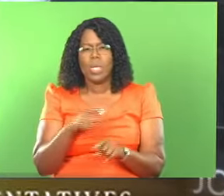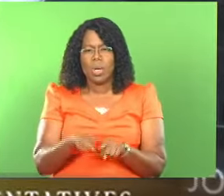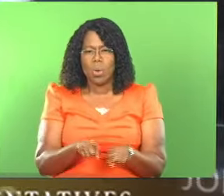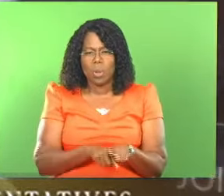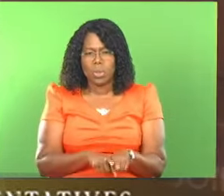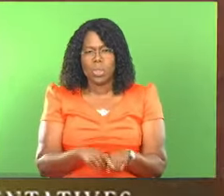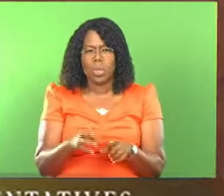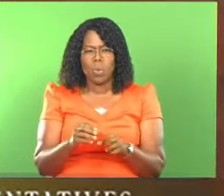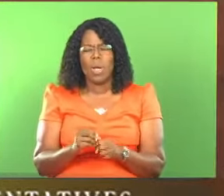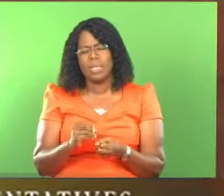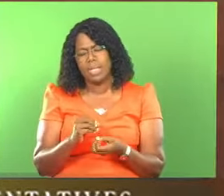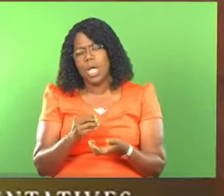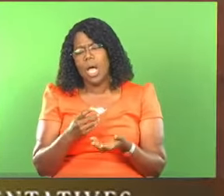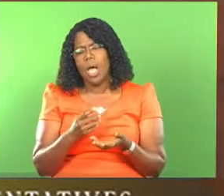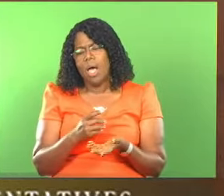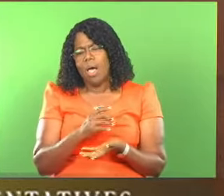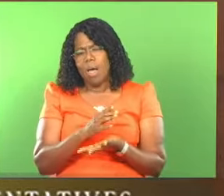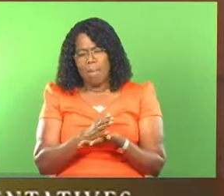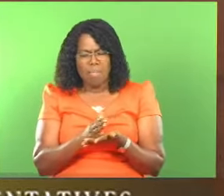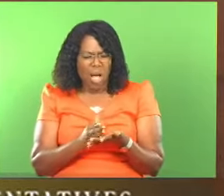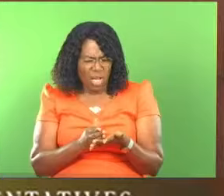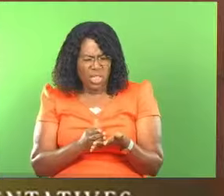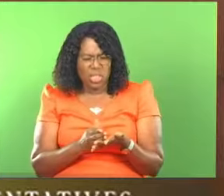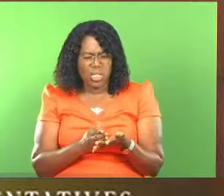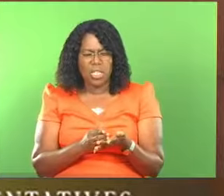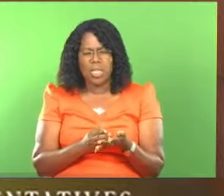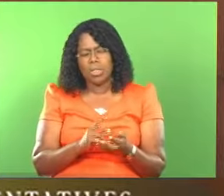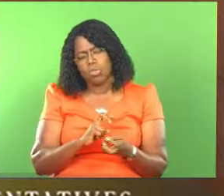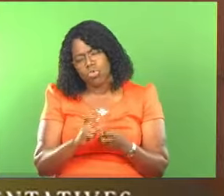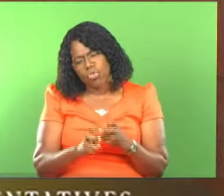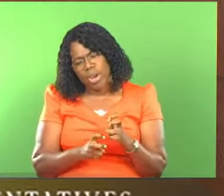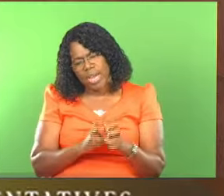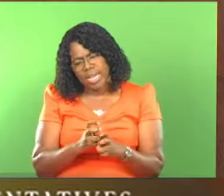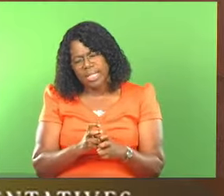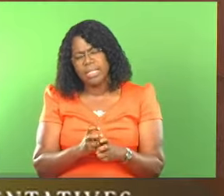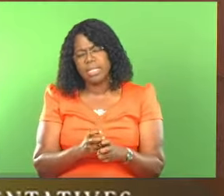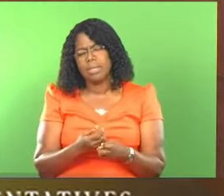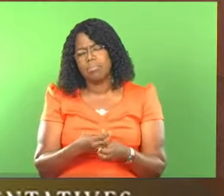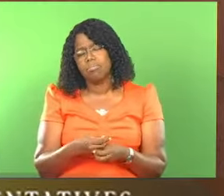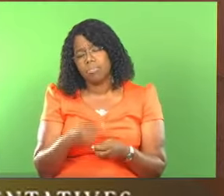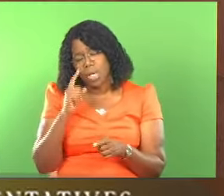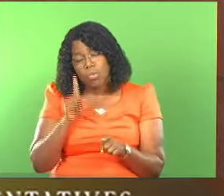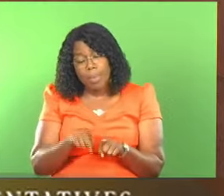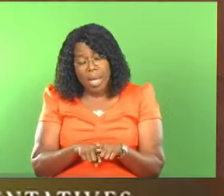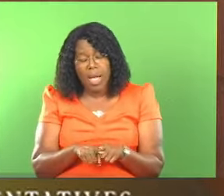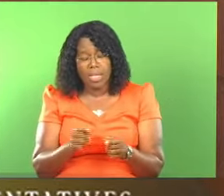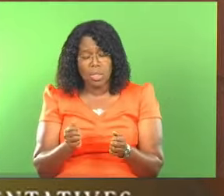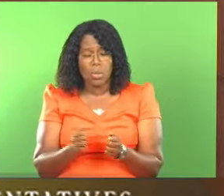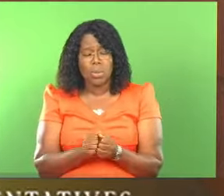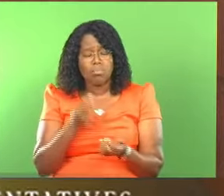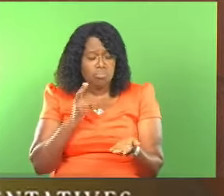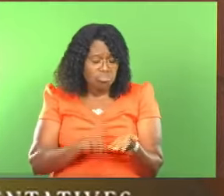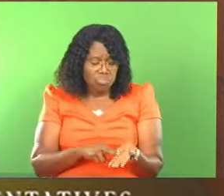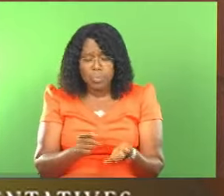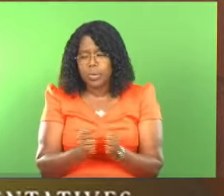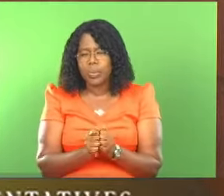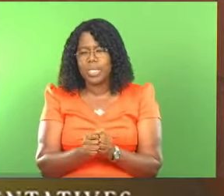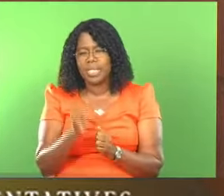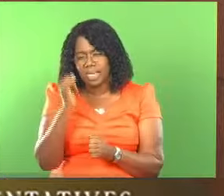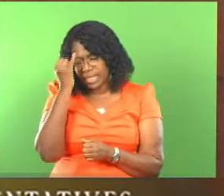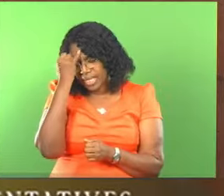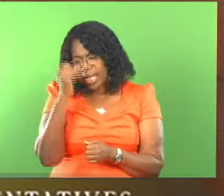The first, it would be from a CARICOM country, and we are laying the foundation for a new bilateral investment